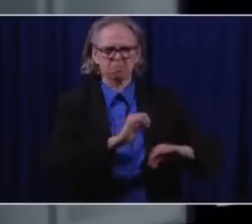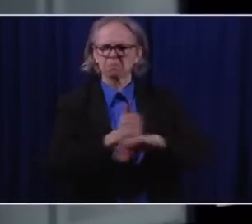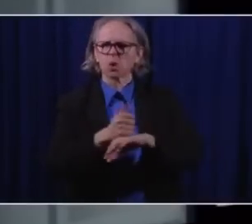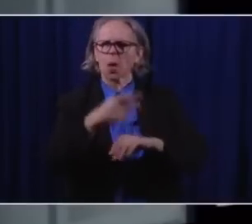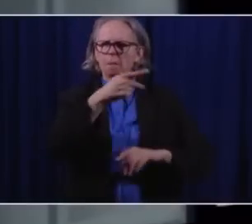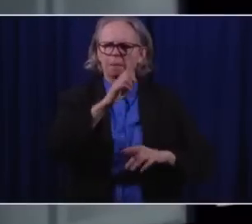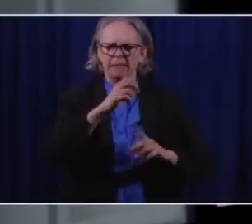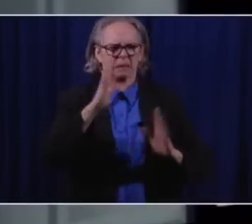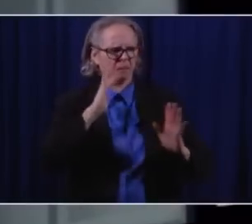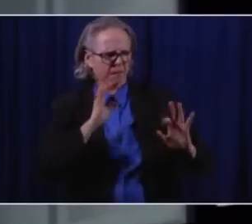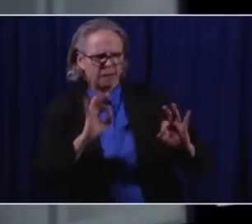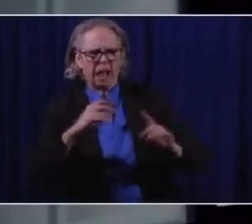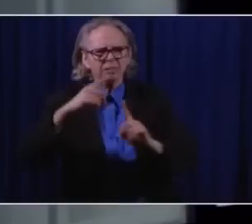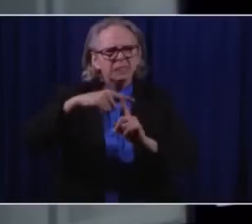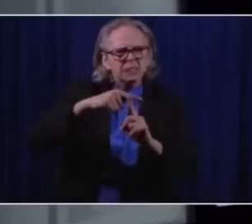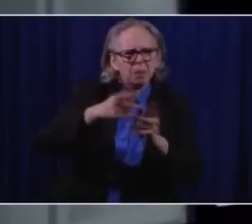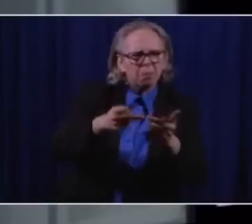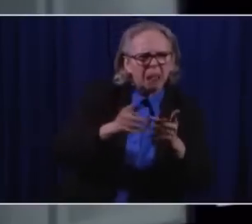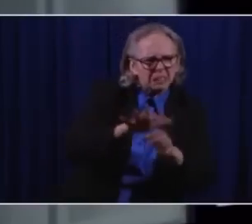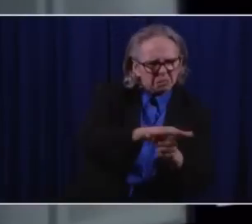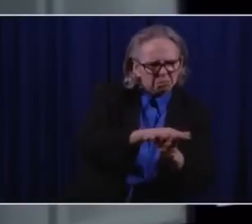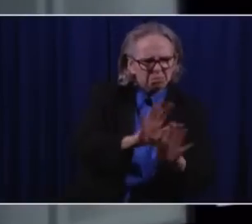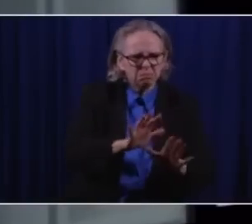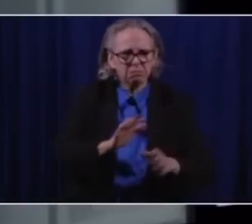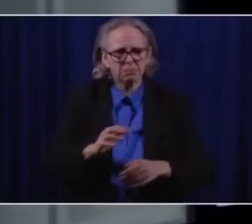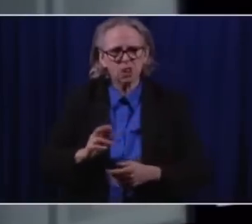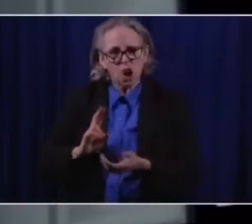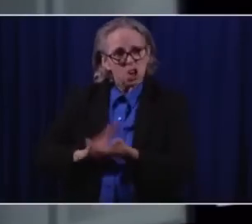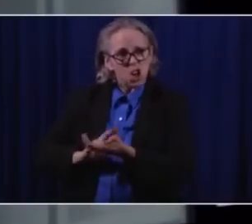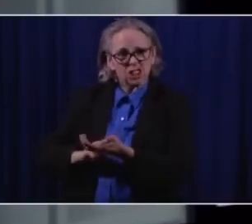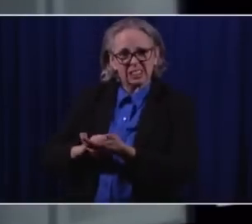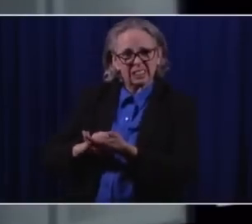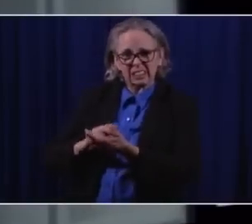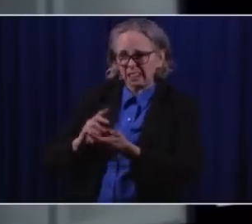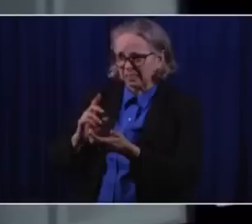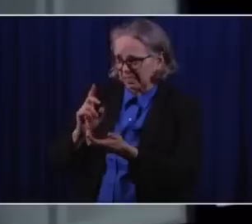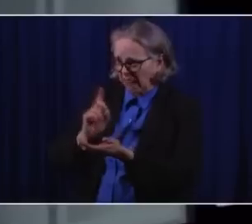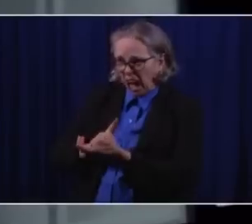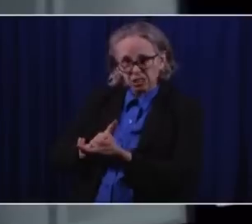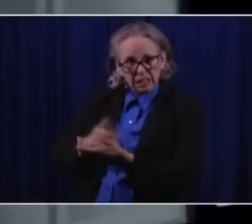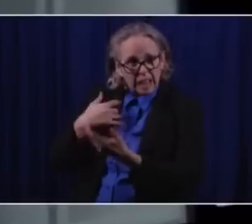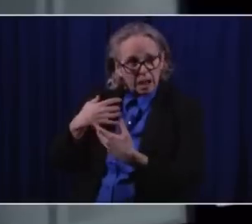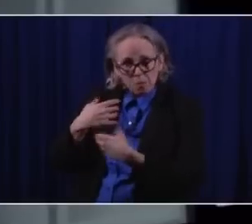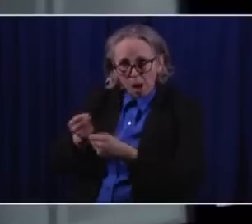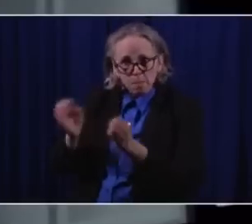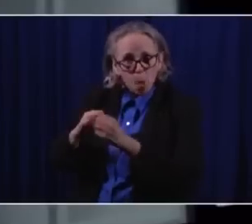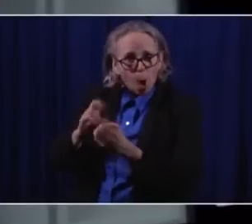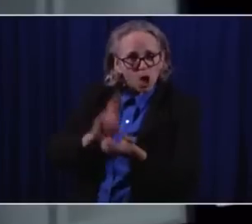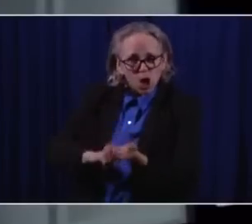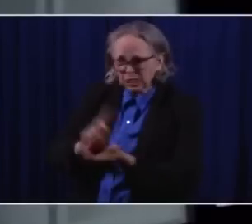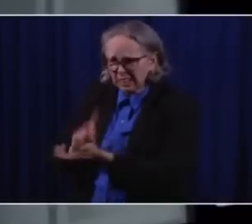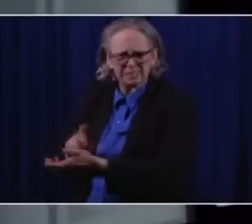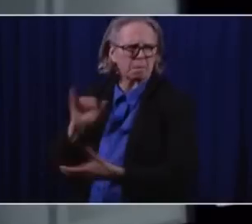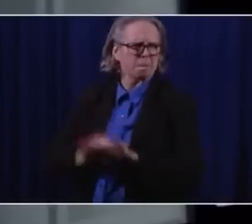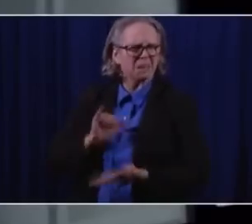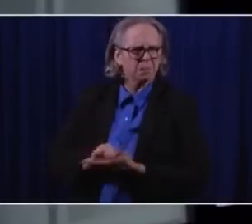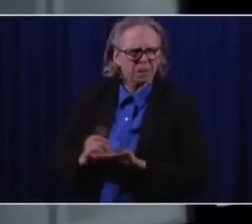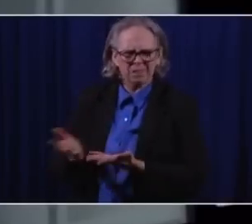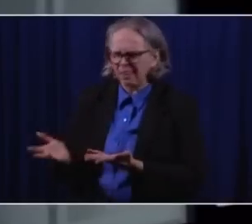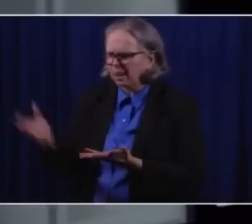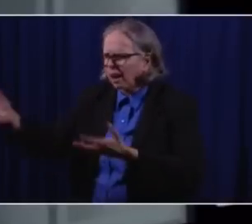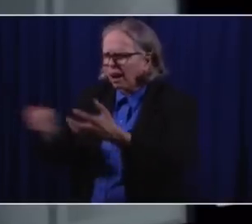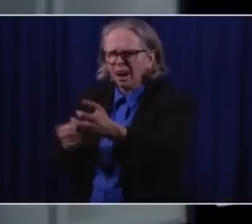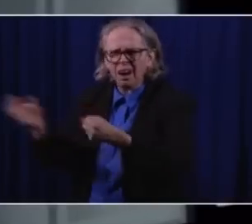staff members that are skilled enough to care for those patients that we're seeing influx into our facilities. And